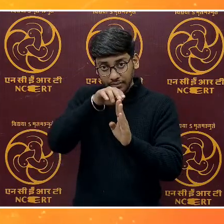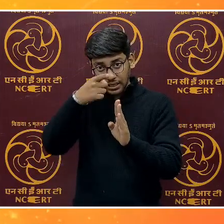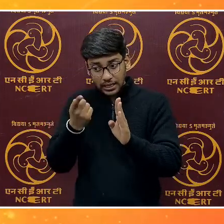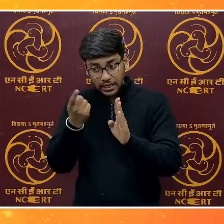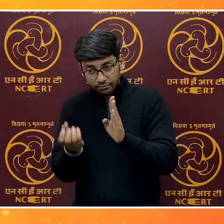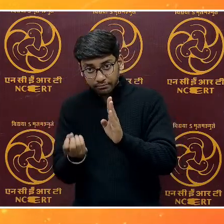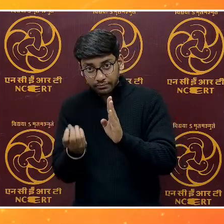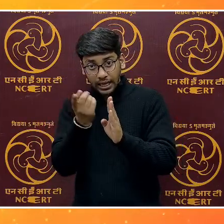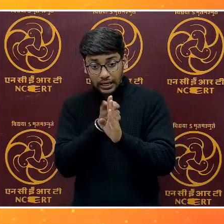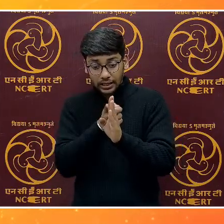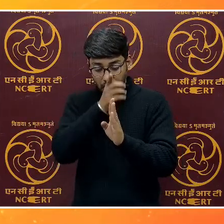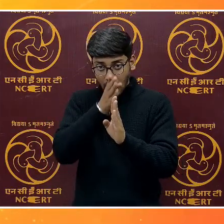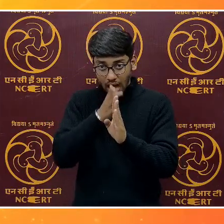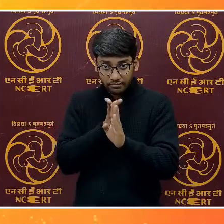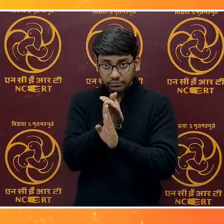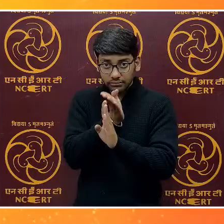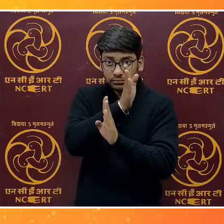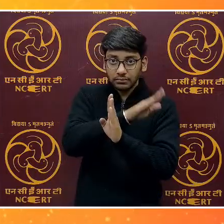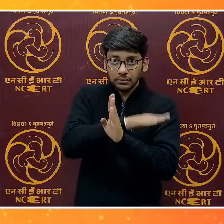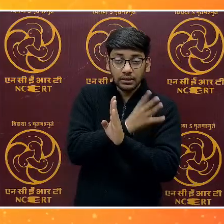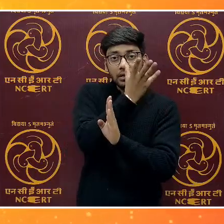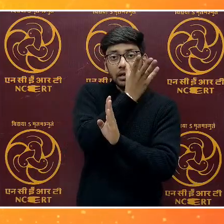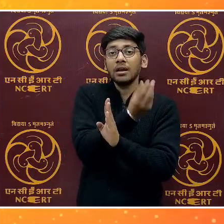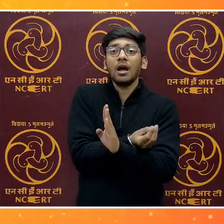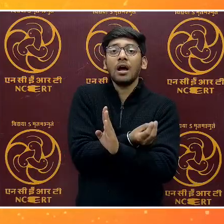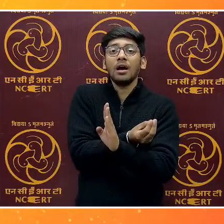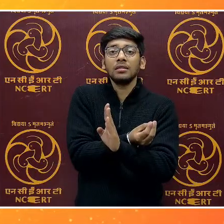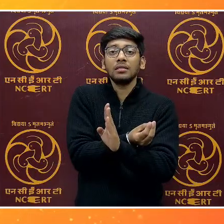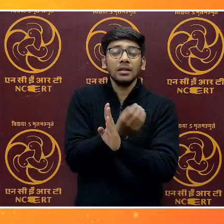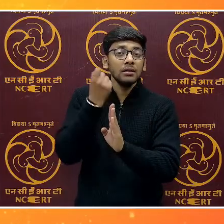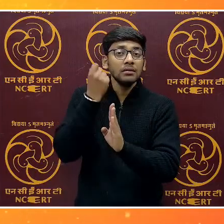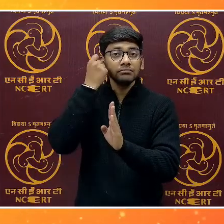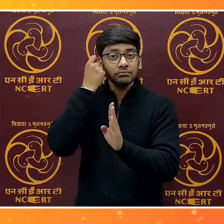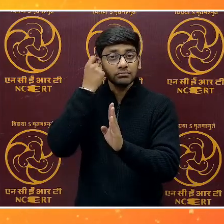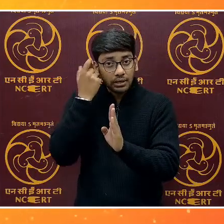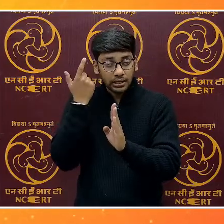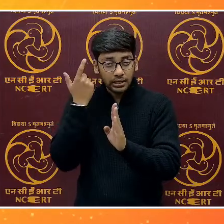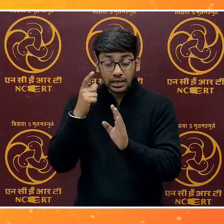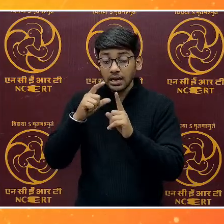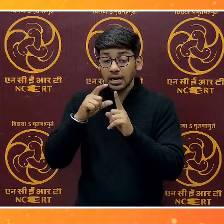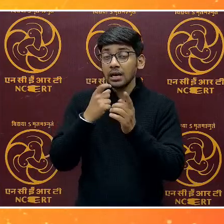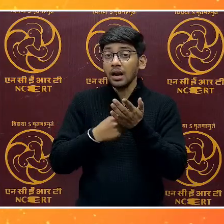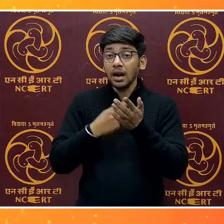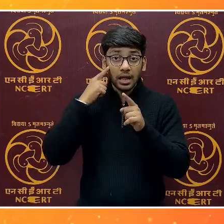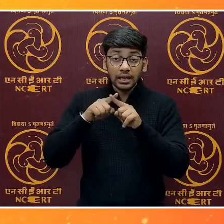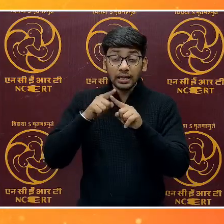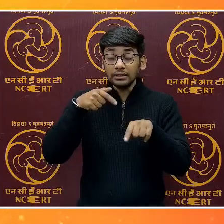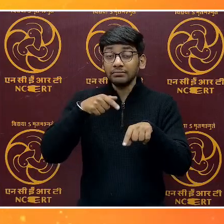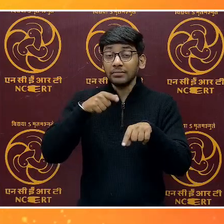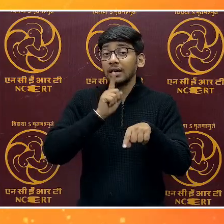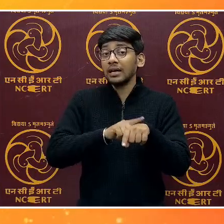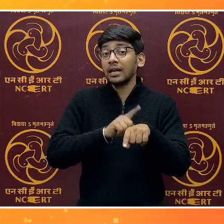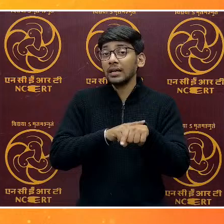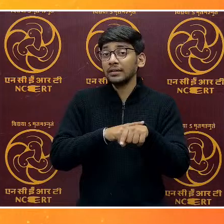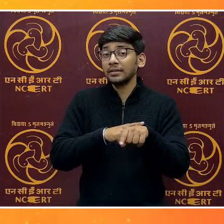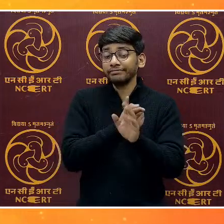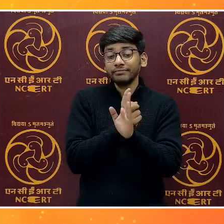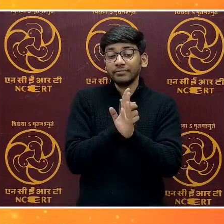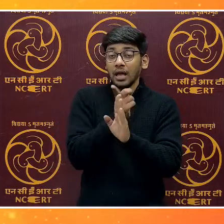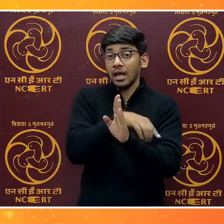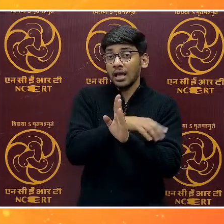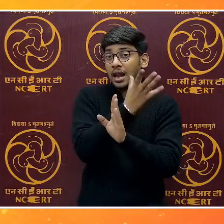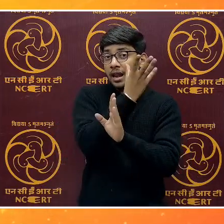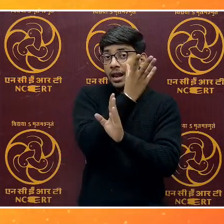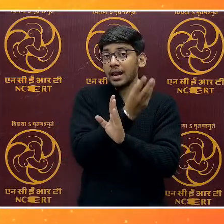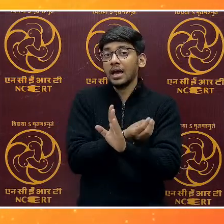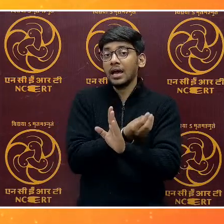which are behind, completely behind, will be dark. Yes. And what part of the day would it be there? Night. Yes,